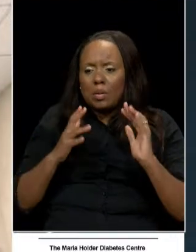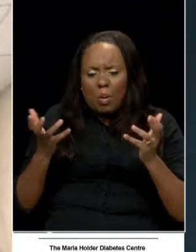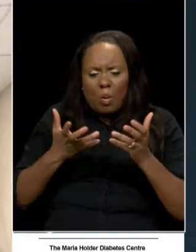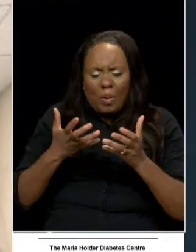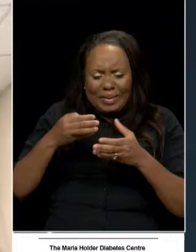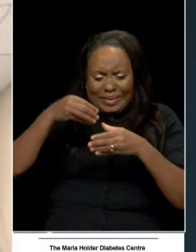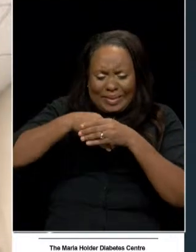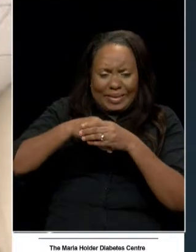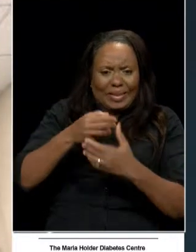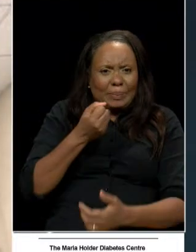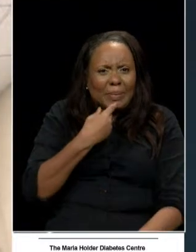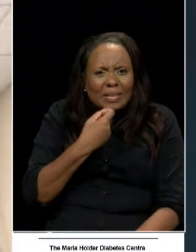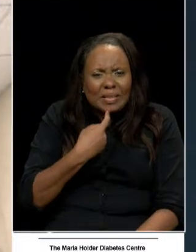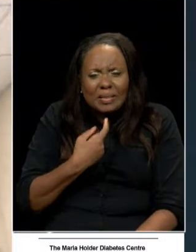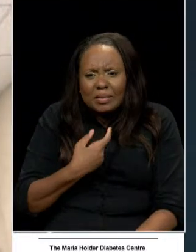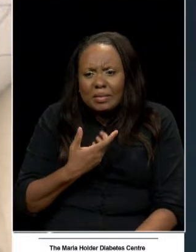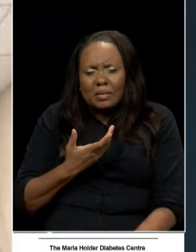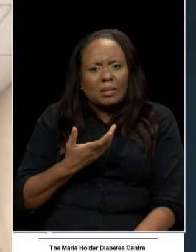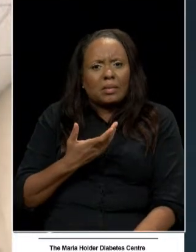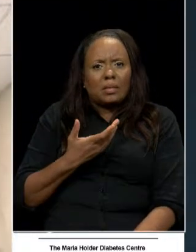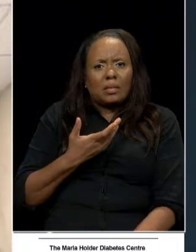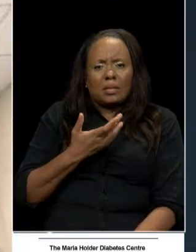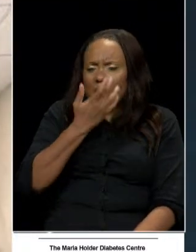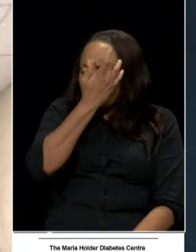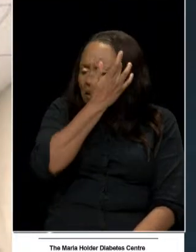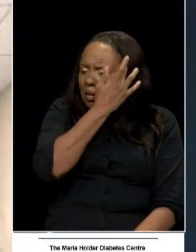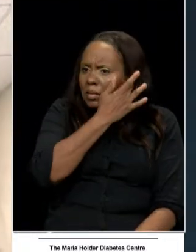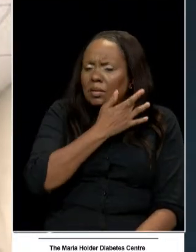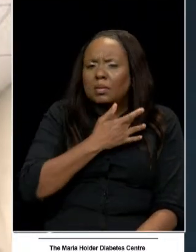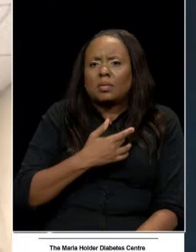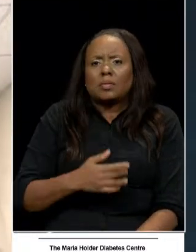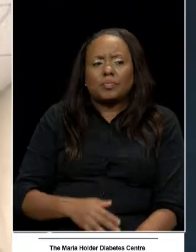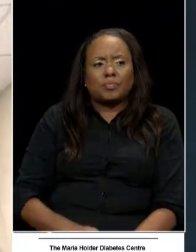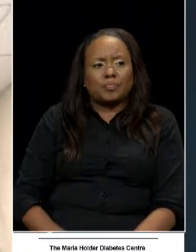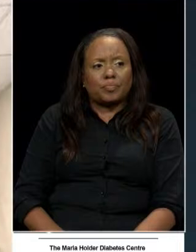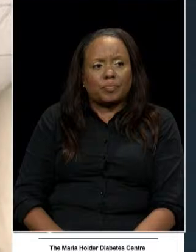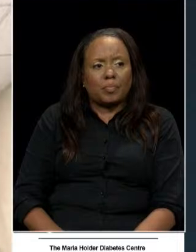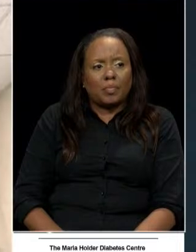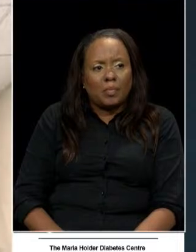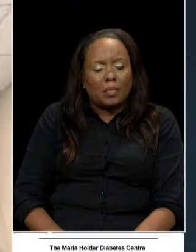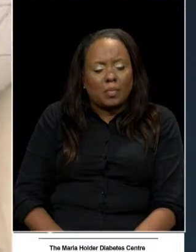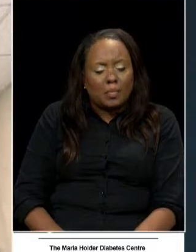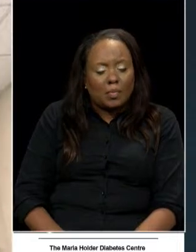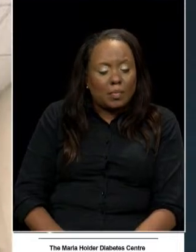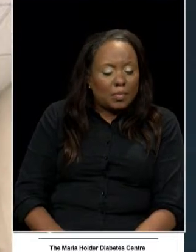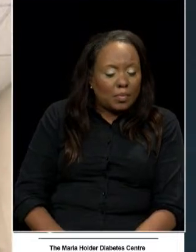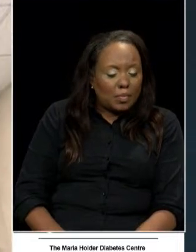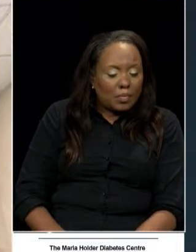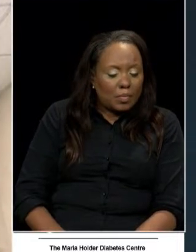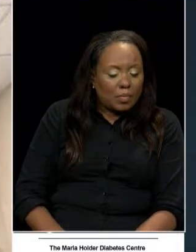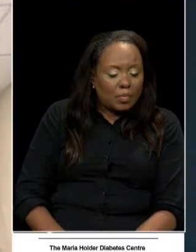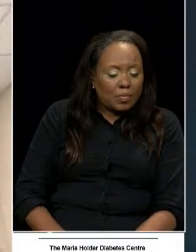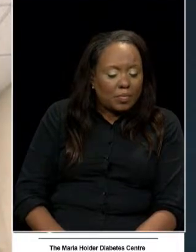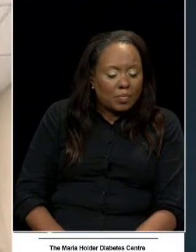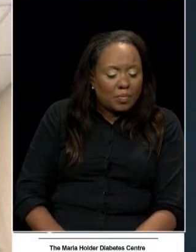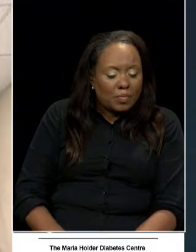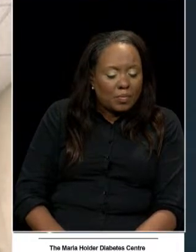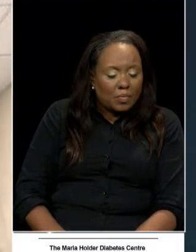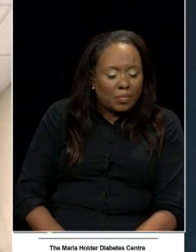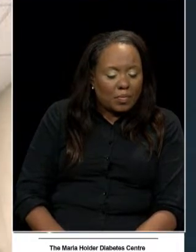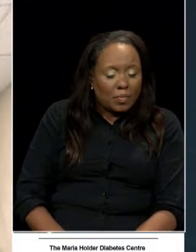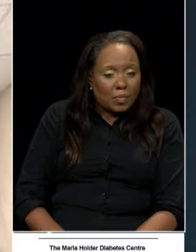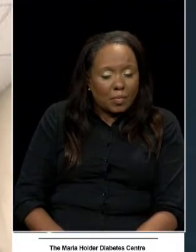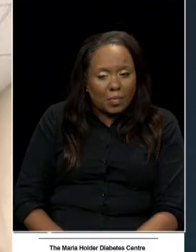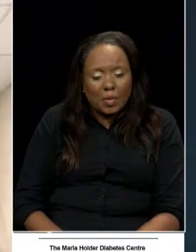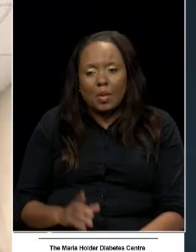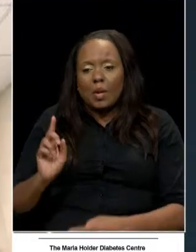manufactured. Because as a food supplement, that's how they usually coming under the guise of. There's no